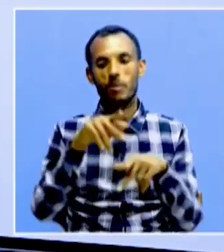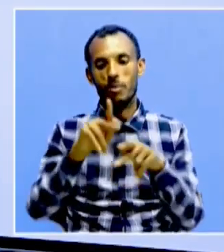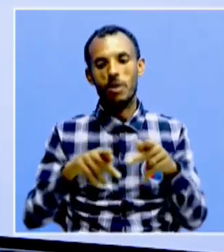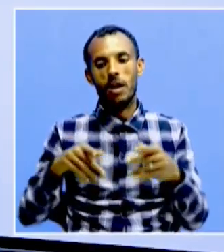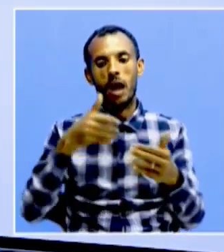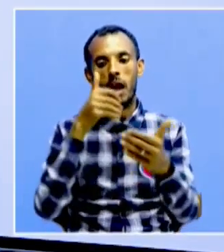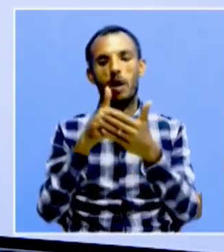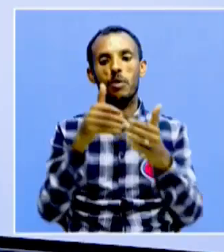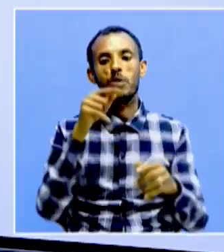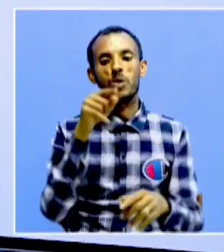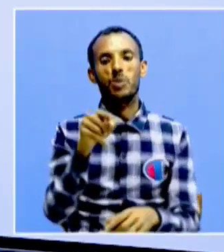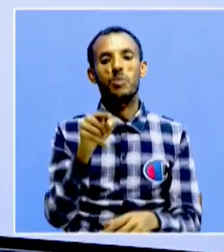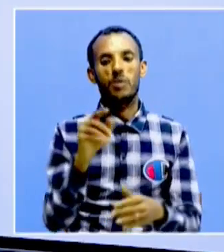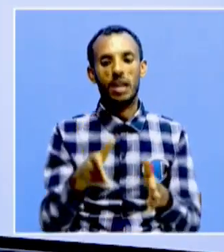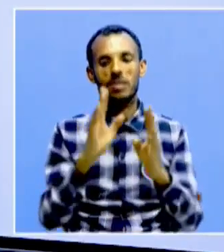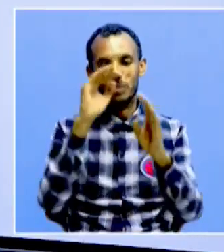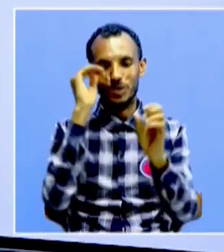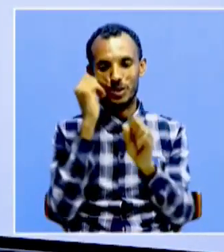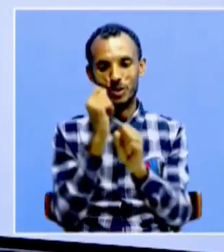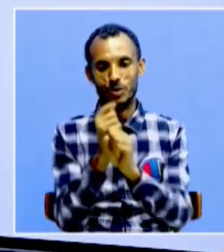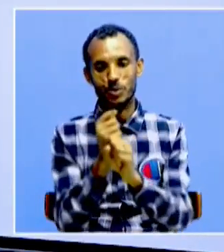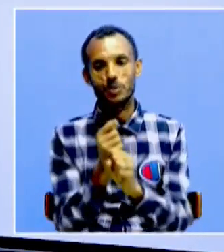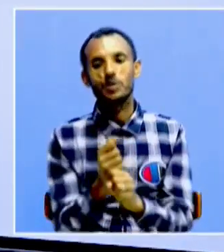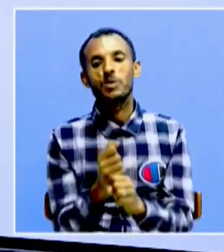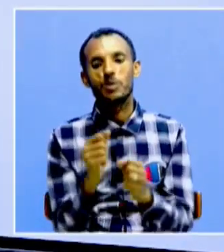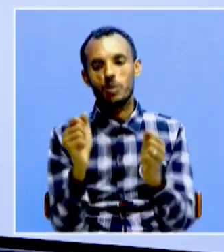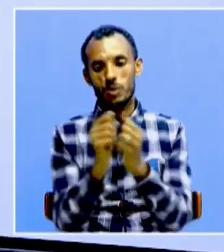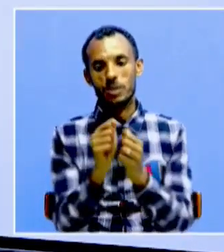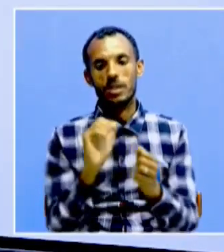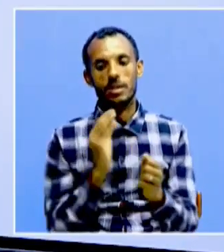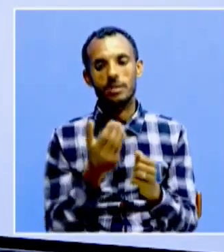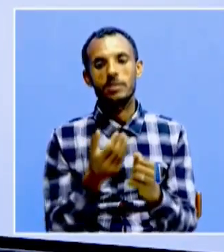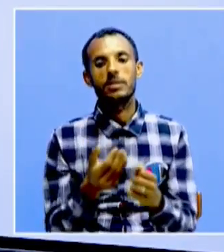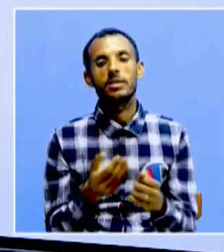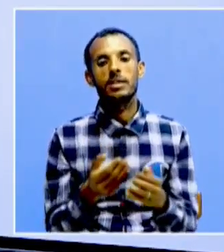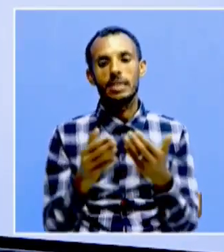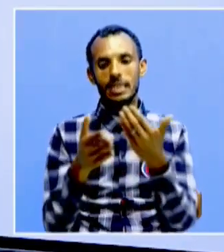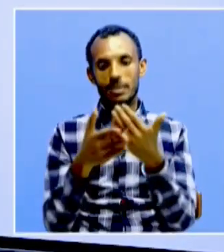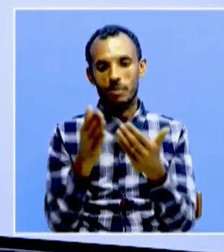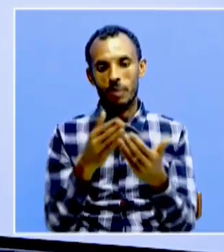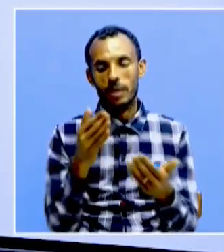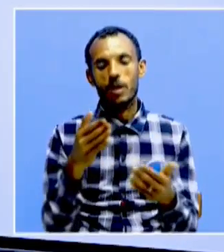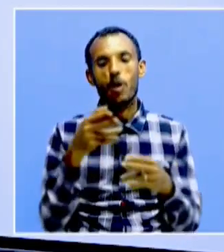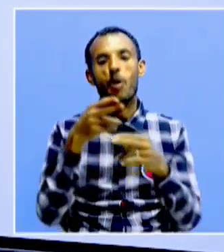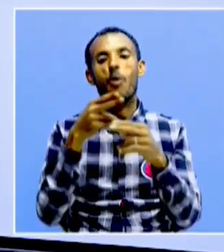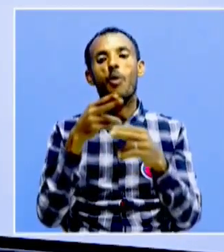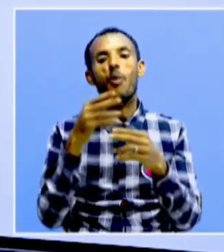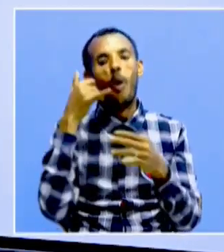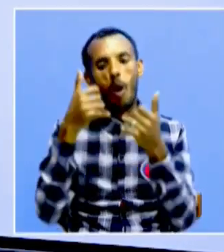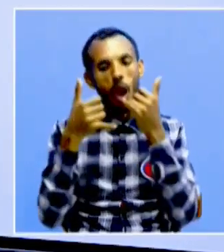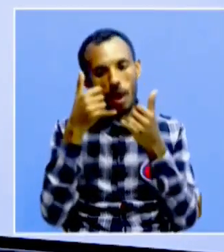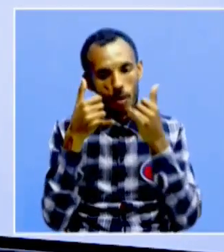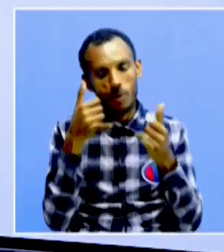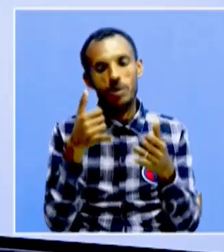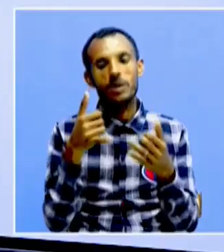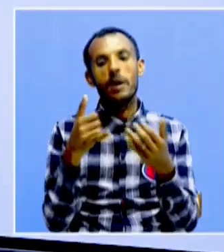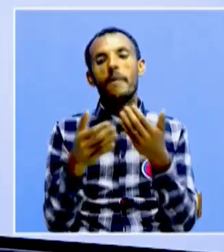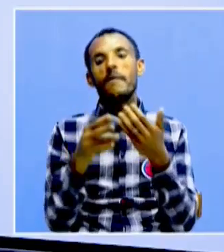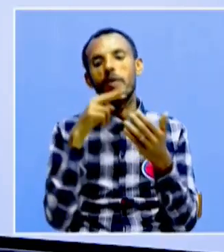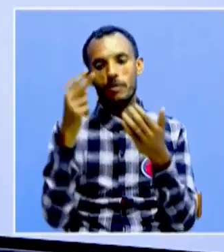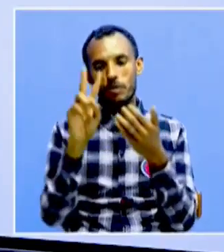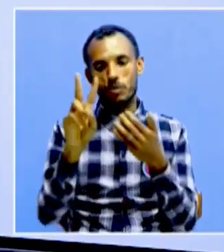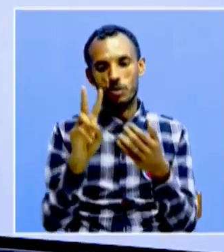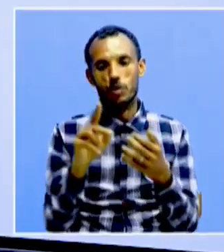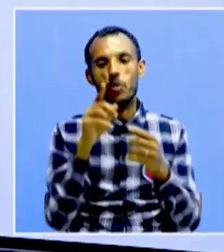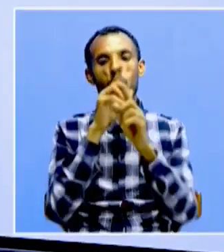okay? Let's do it with me. If she called you, which is simple past, then what do you say? You blank answer